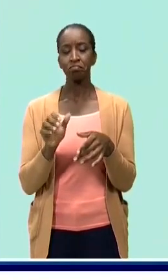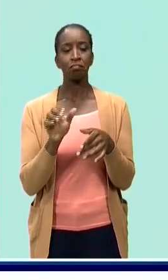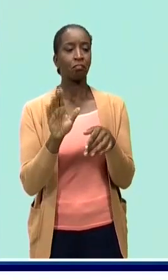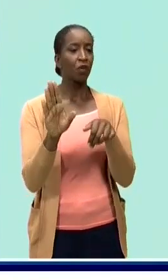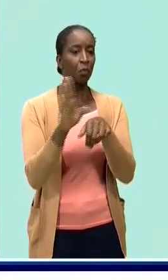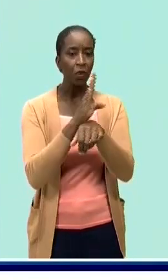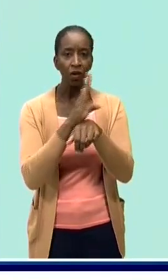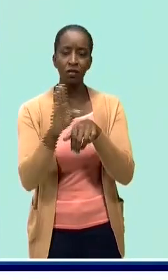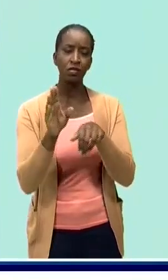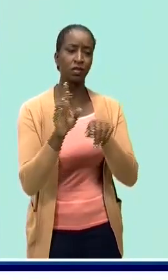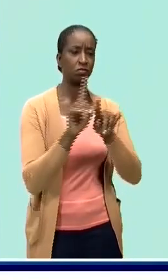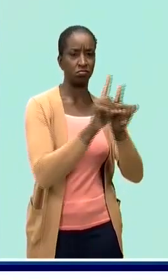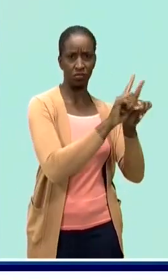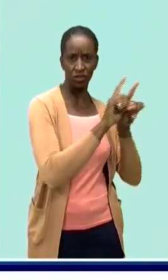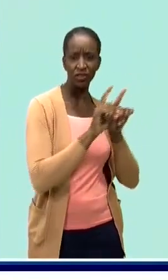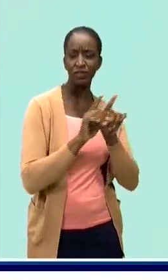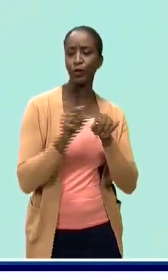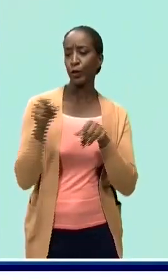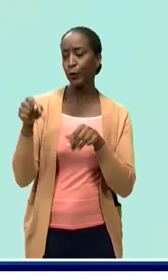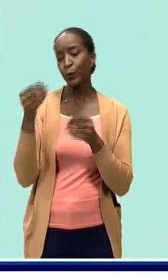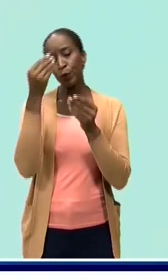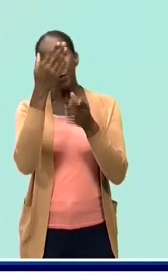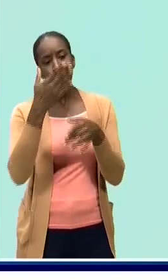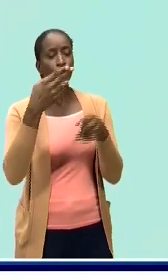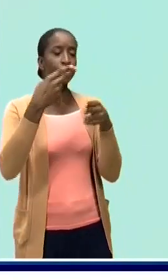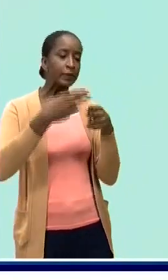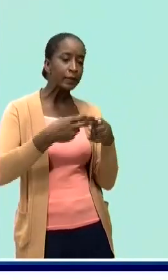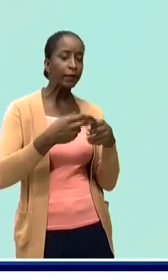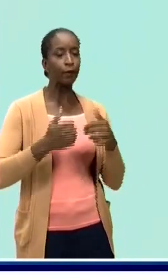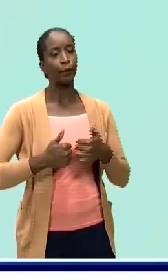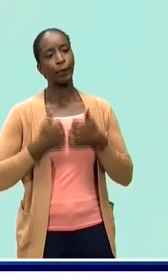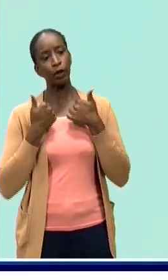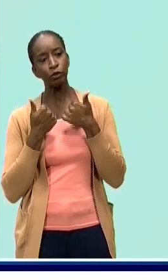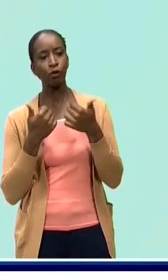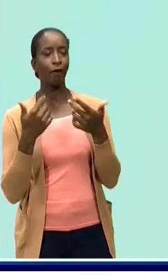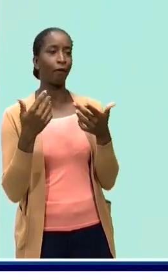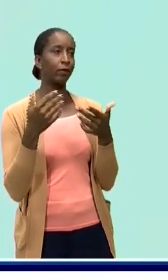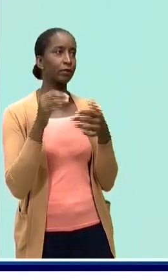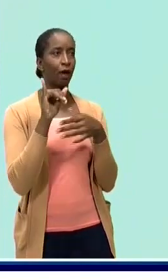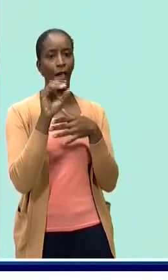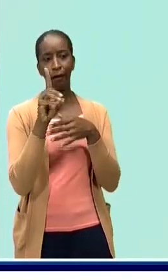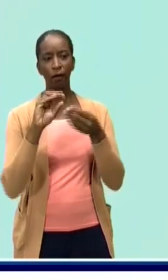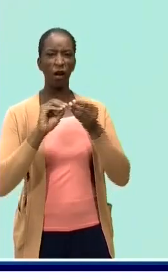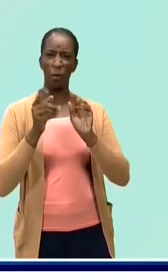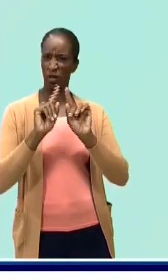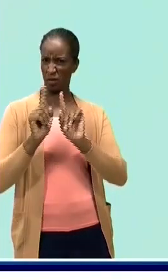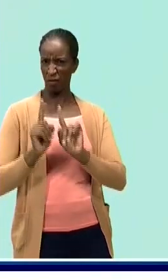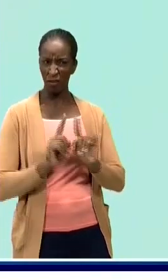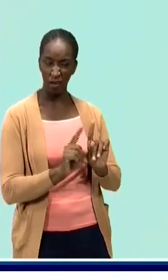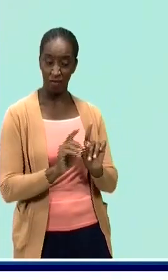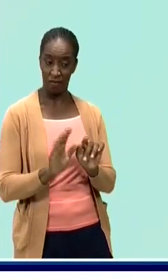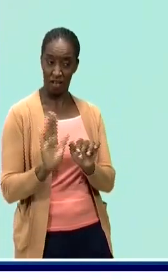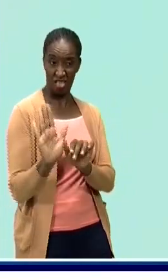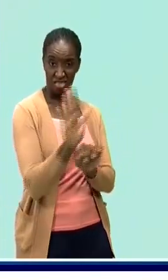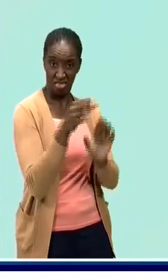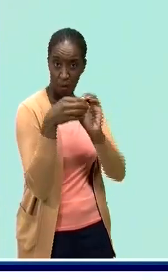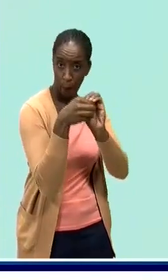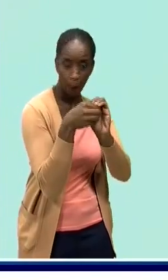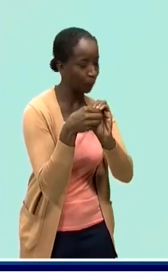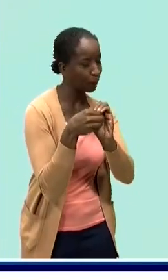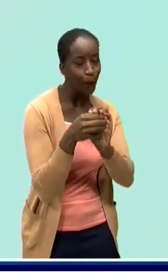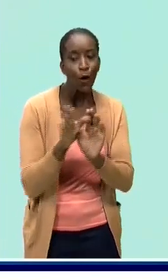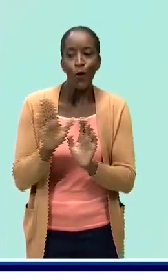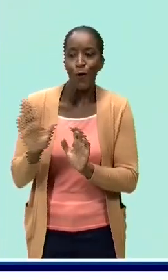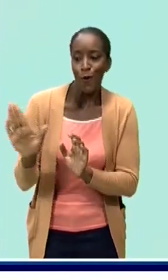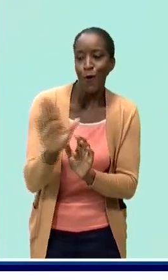other organizations, the data does not belong to them. It belongs to you. And therefore, because you own your